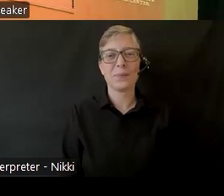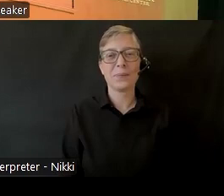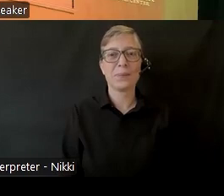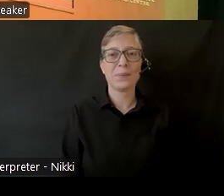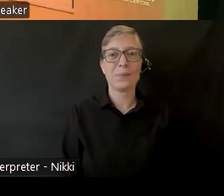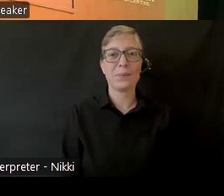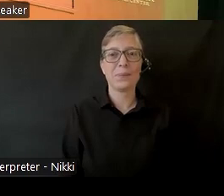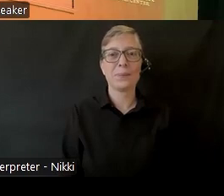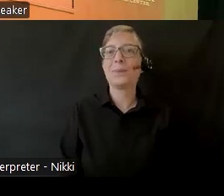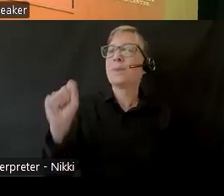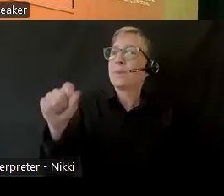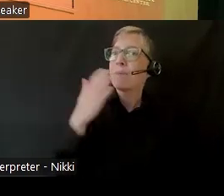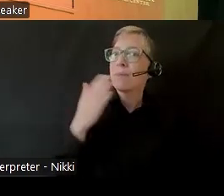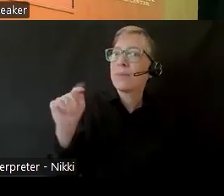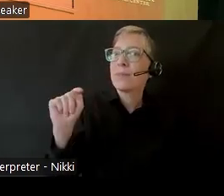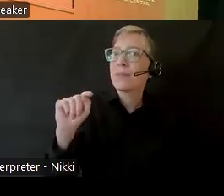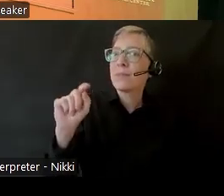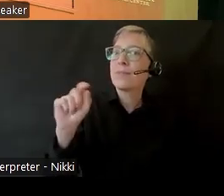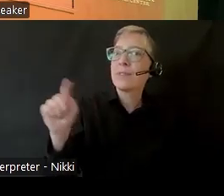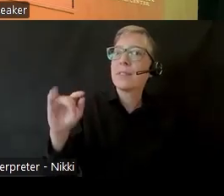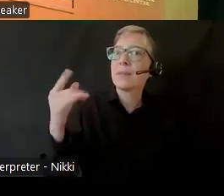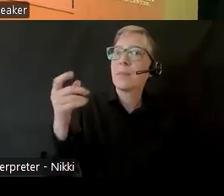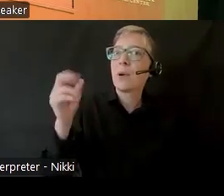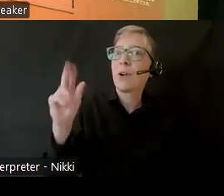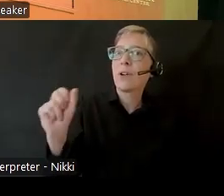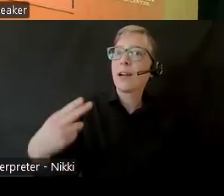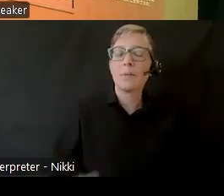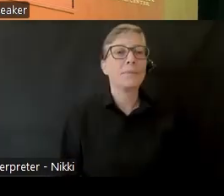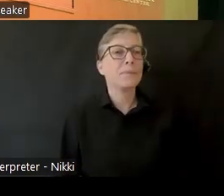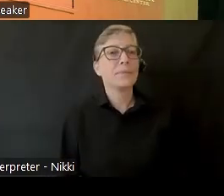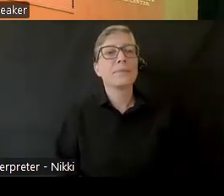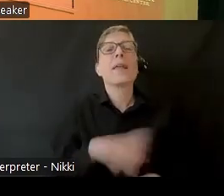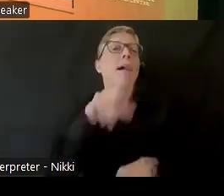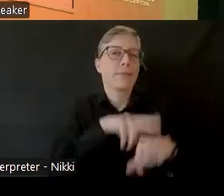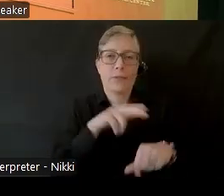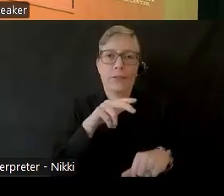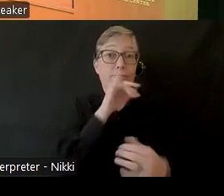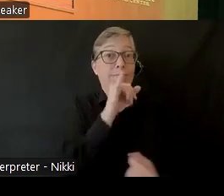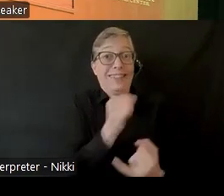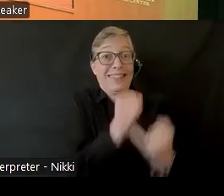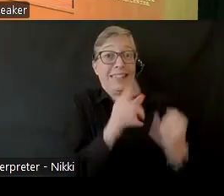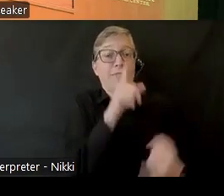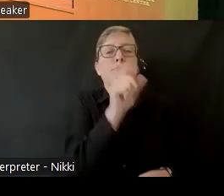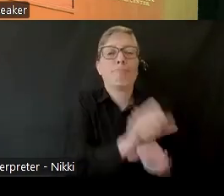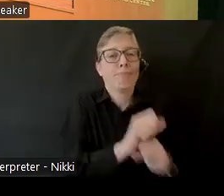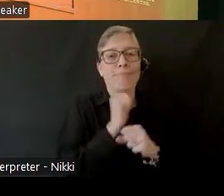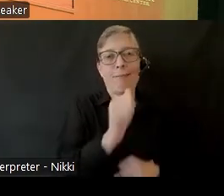Yes, thank you, Tzipora. But of course, it's not really the end because we have a brown